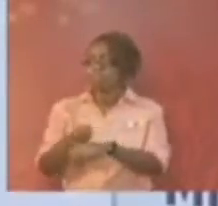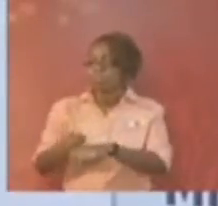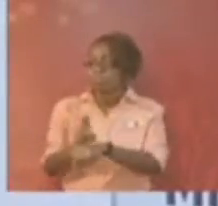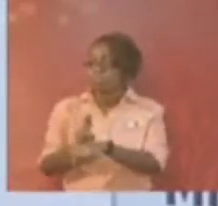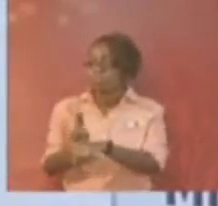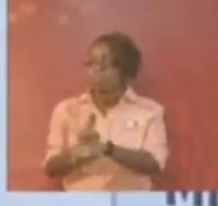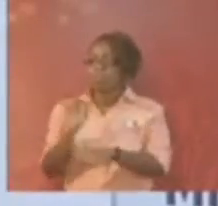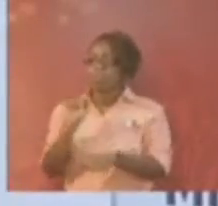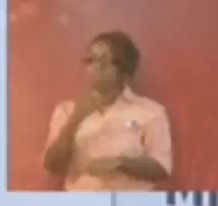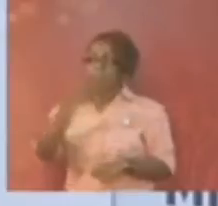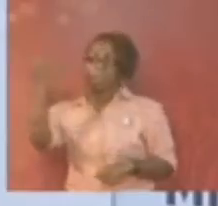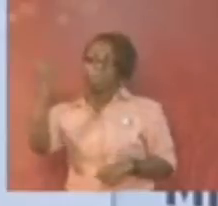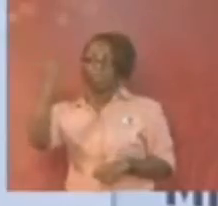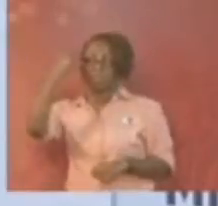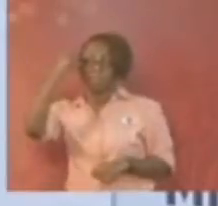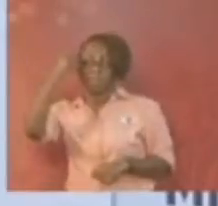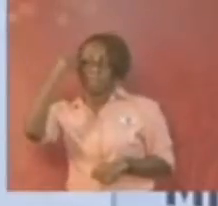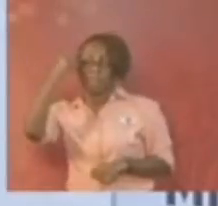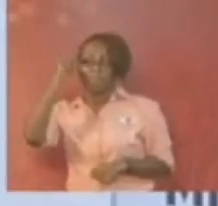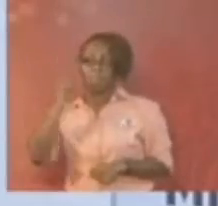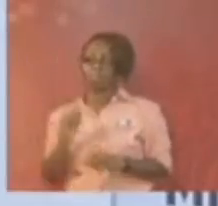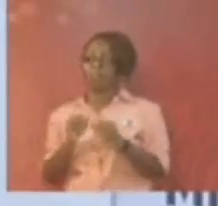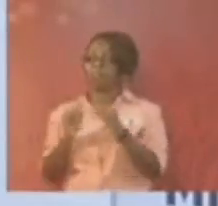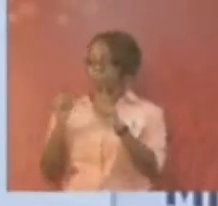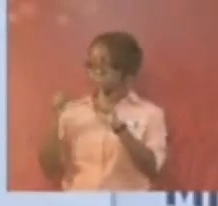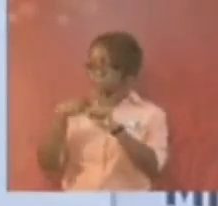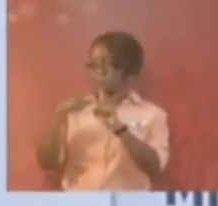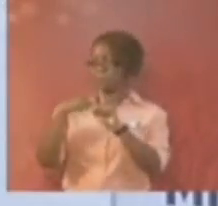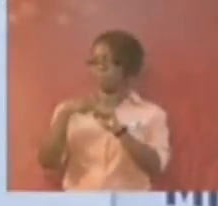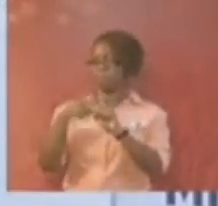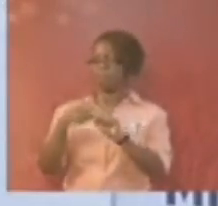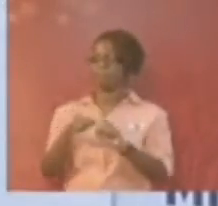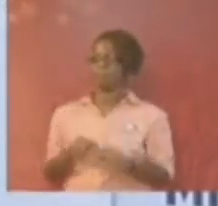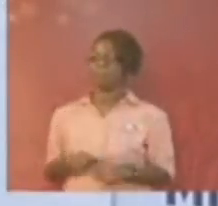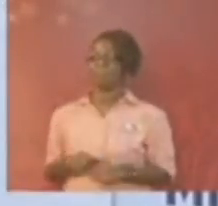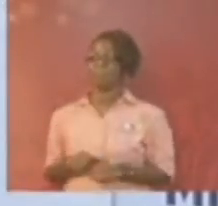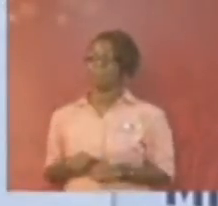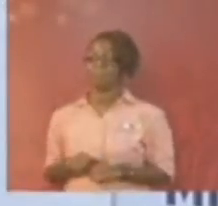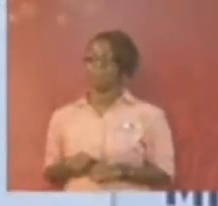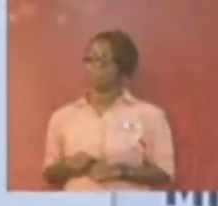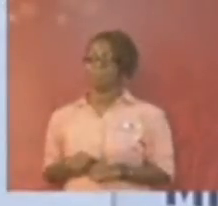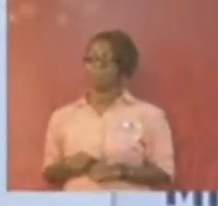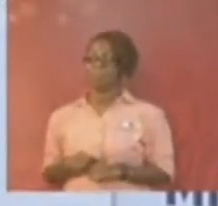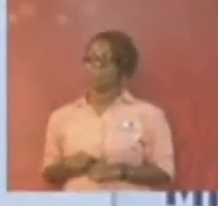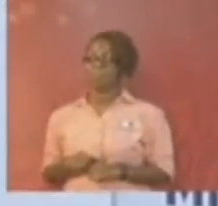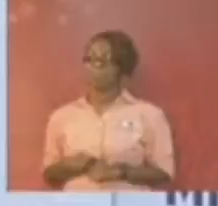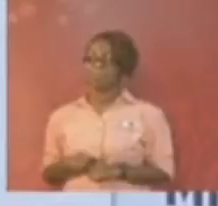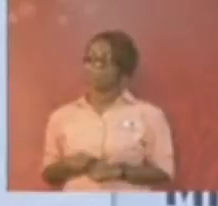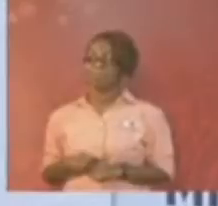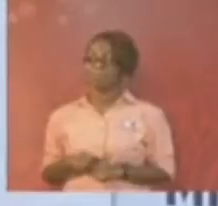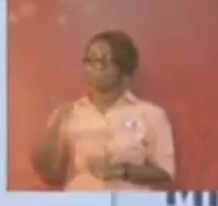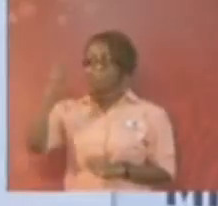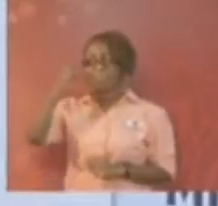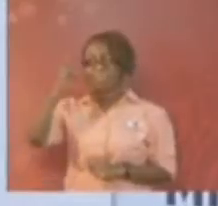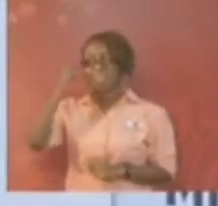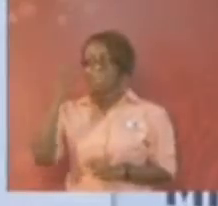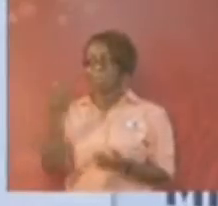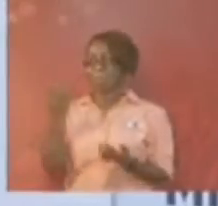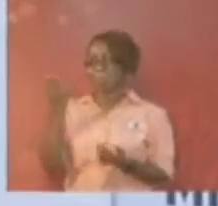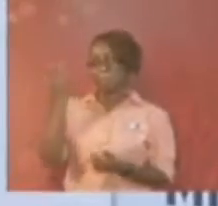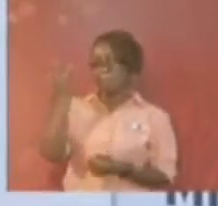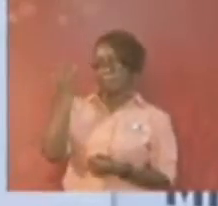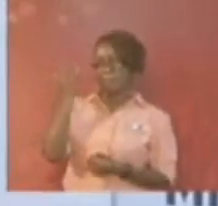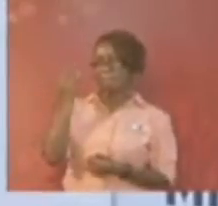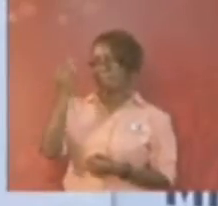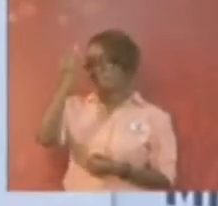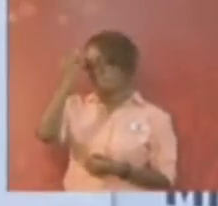is a challenge, and we have to overcome it. We have to think about why we're doing this. Why are we giving up